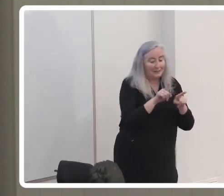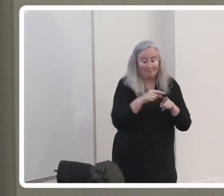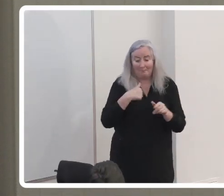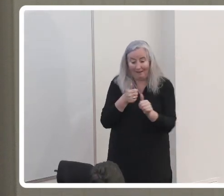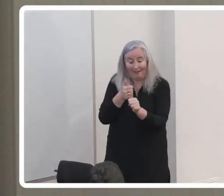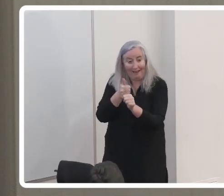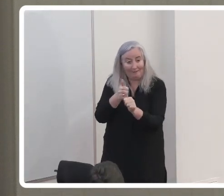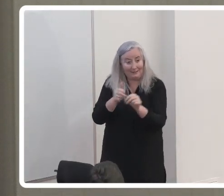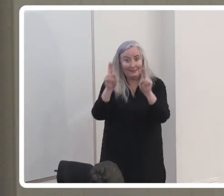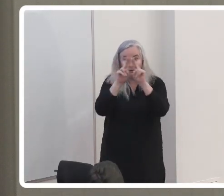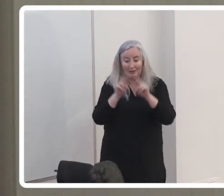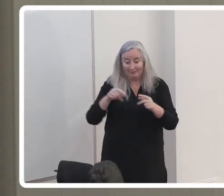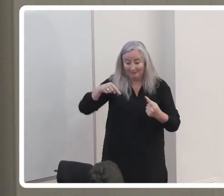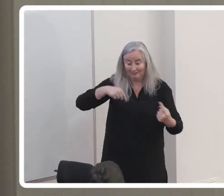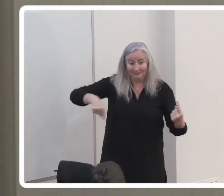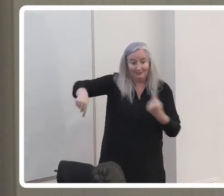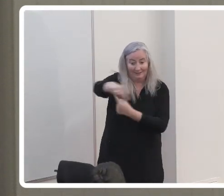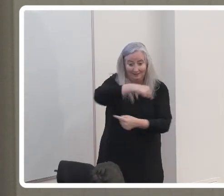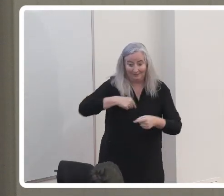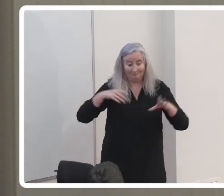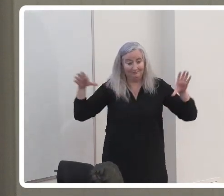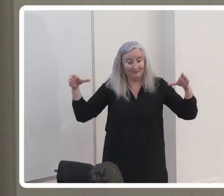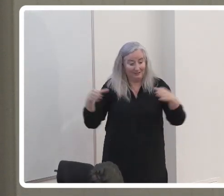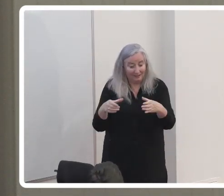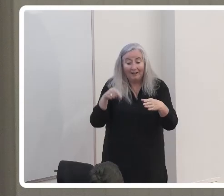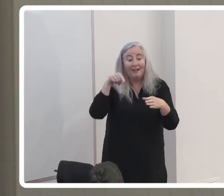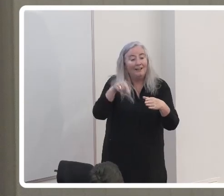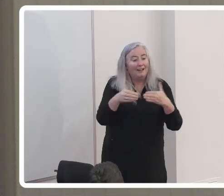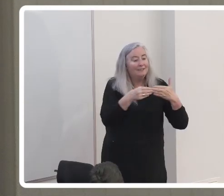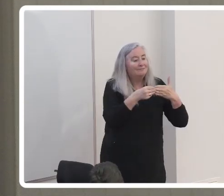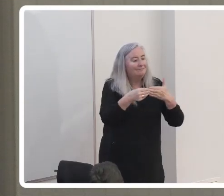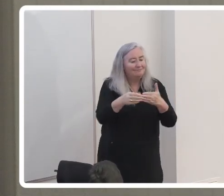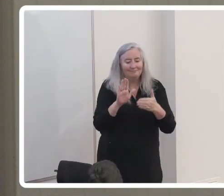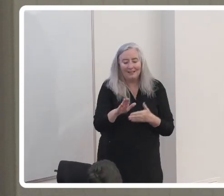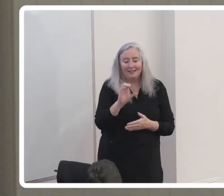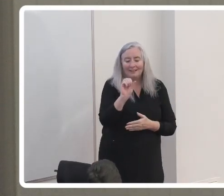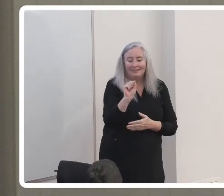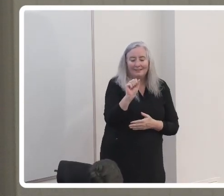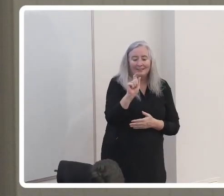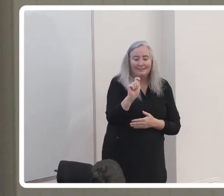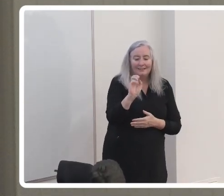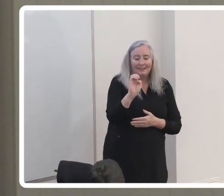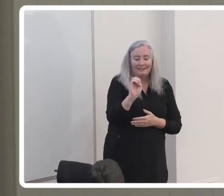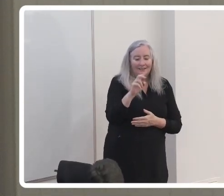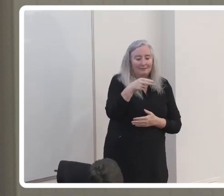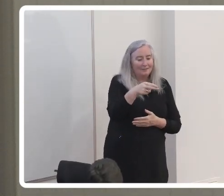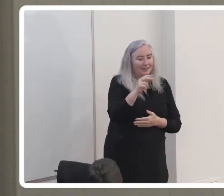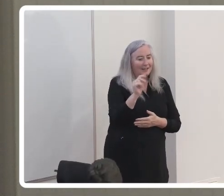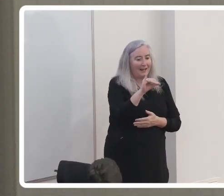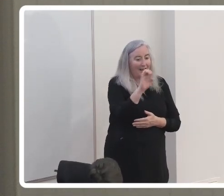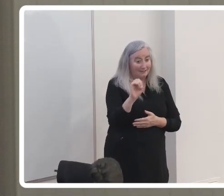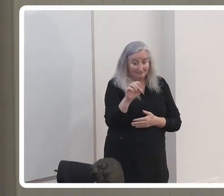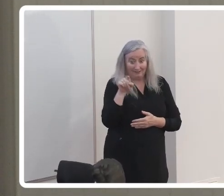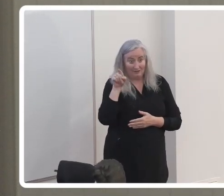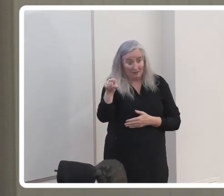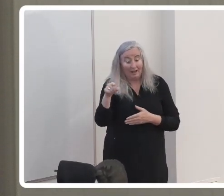which was led by now retired Stefanie Ortleva, and that event provided us with